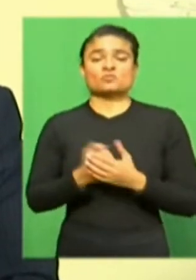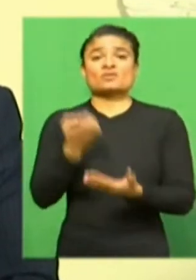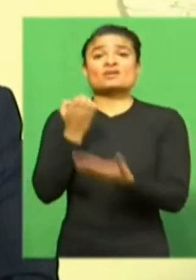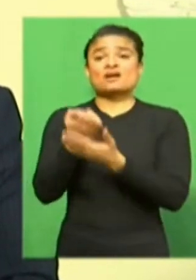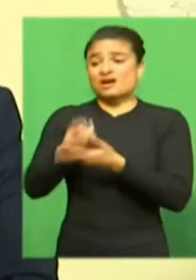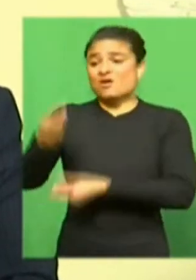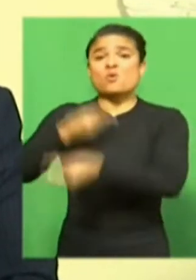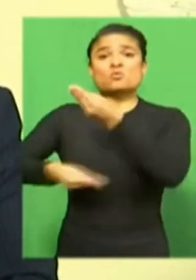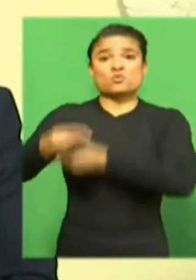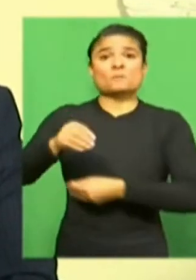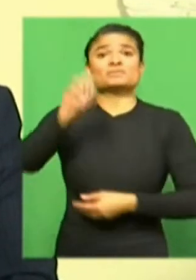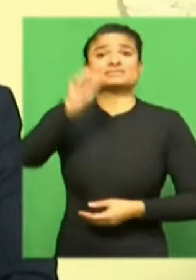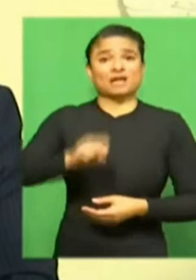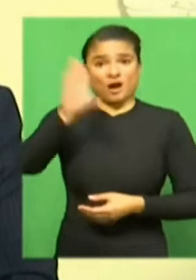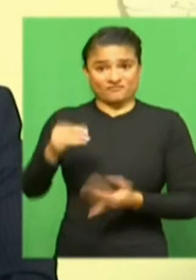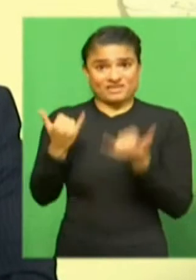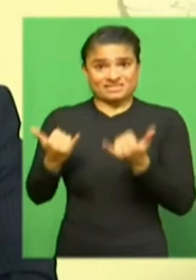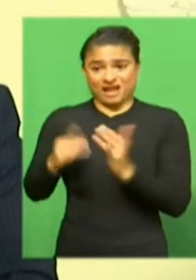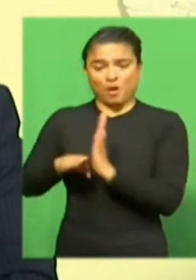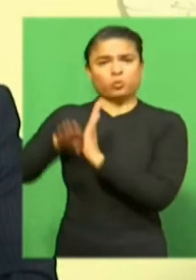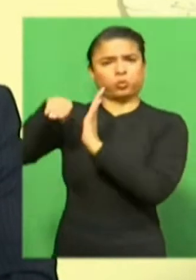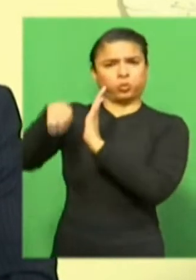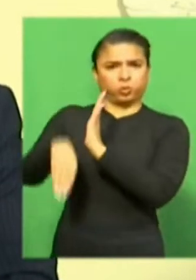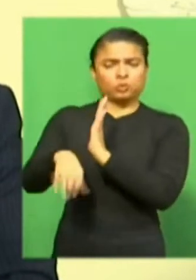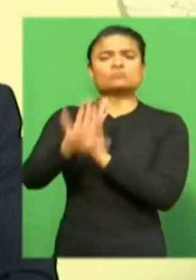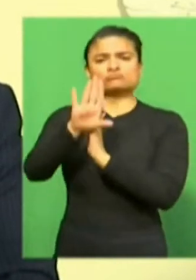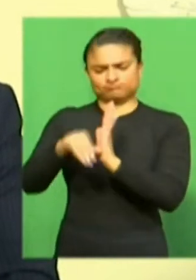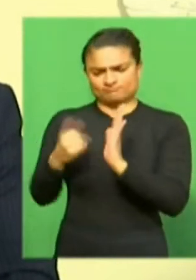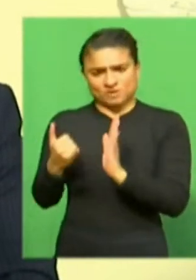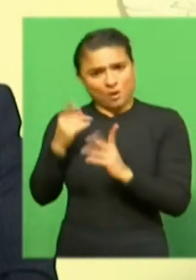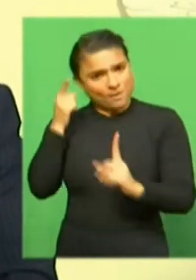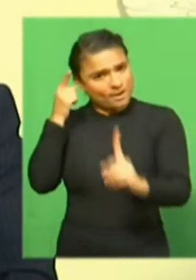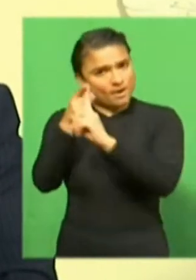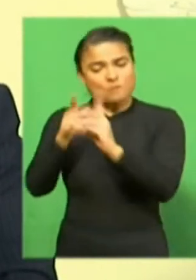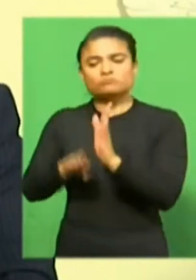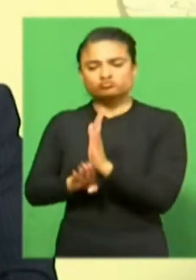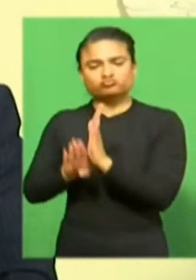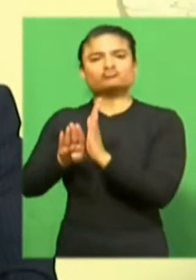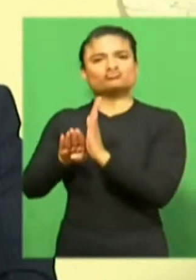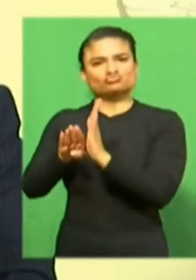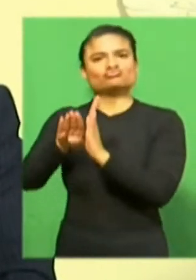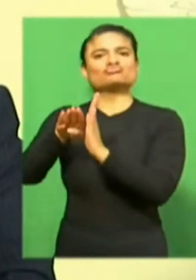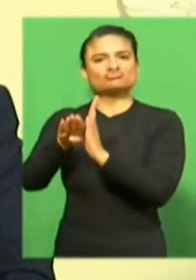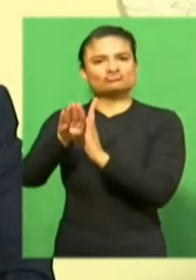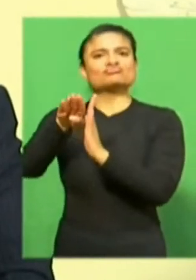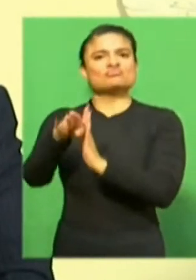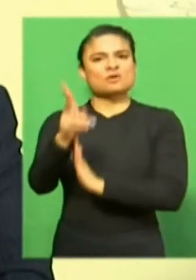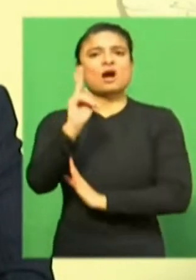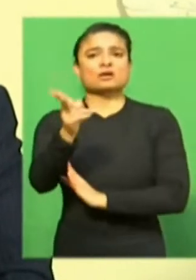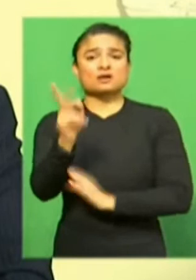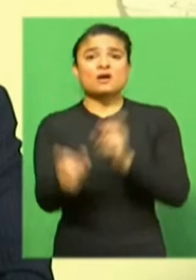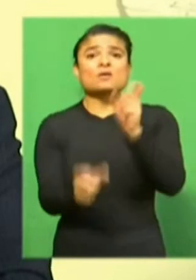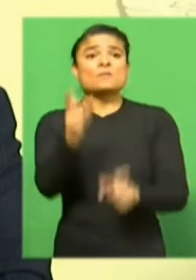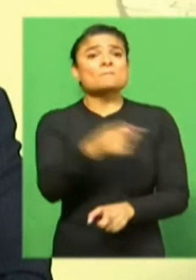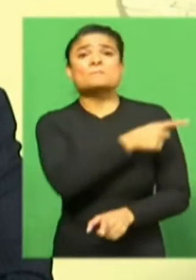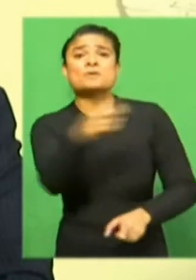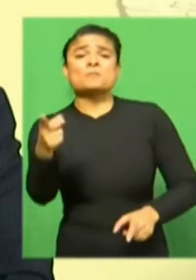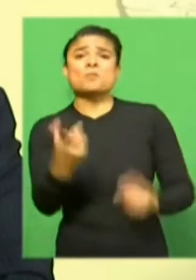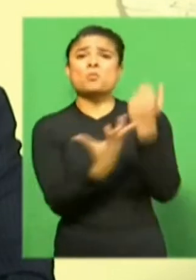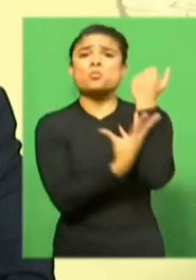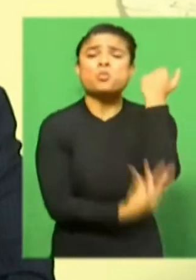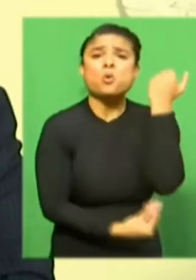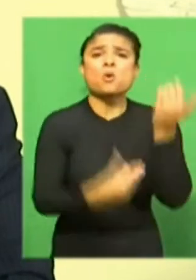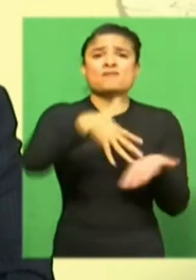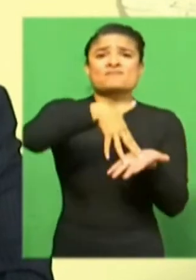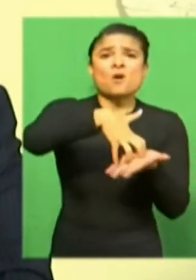been badly affected and provide relief to the poor and those who are vulnerable as a result of